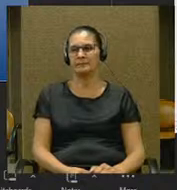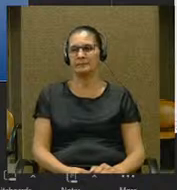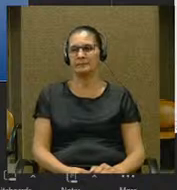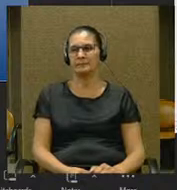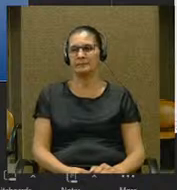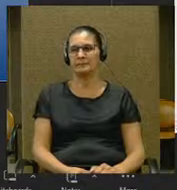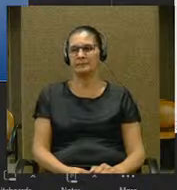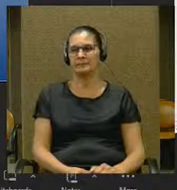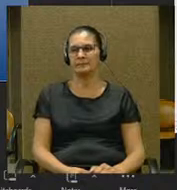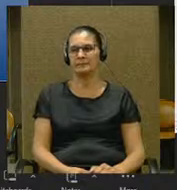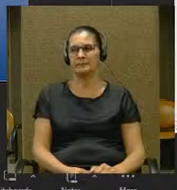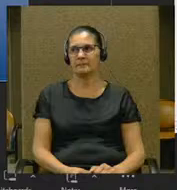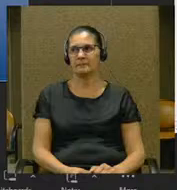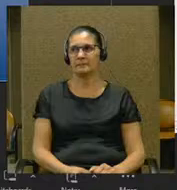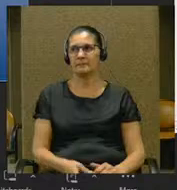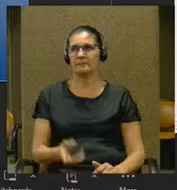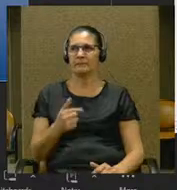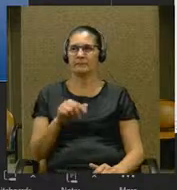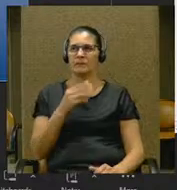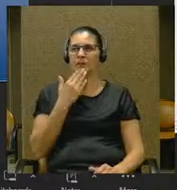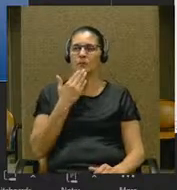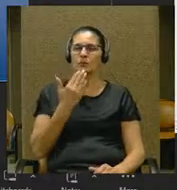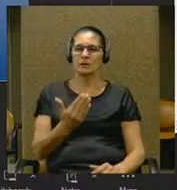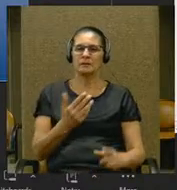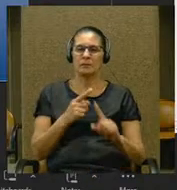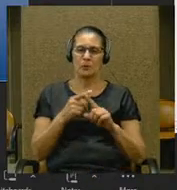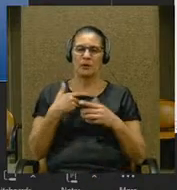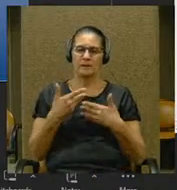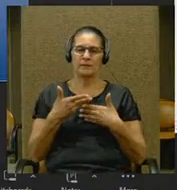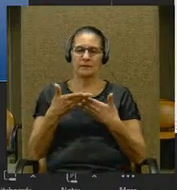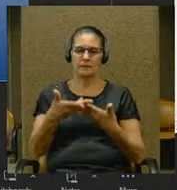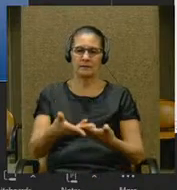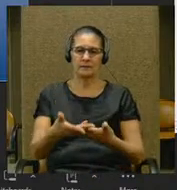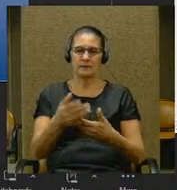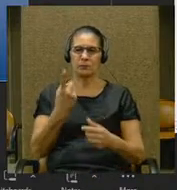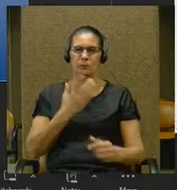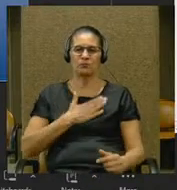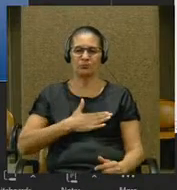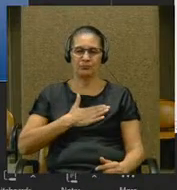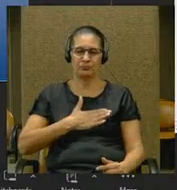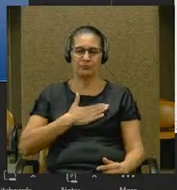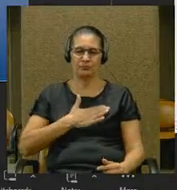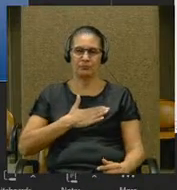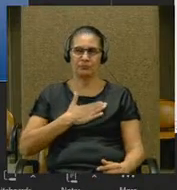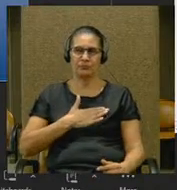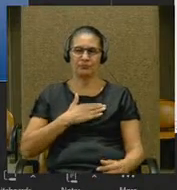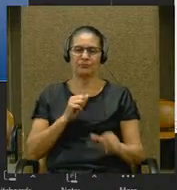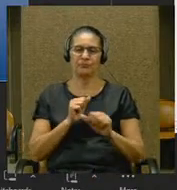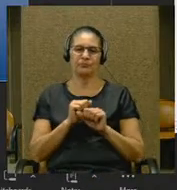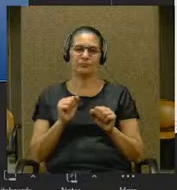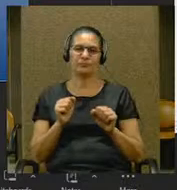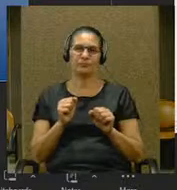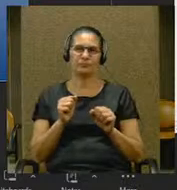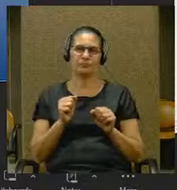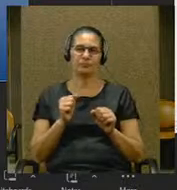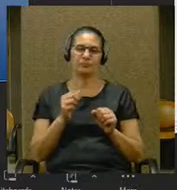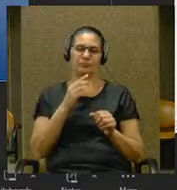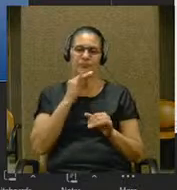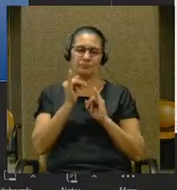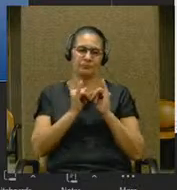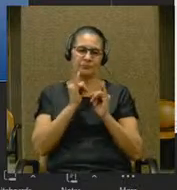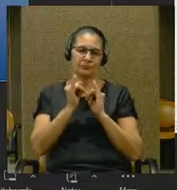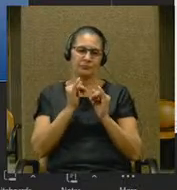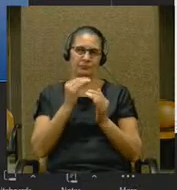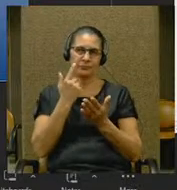thank you very much for the invitation. It's a great pleasure to be able to provide this presentation